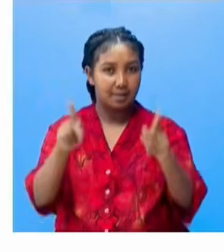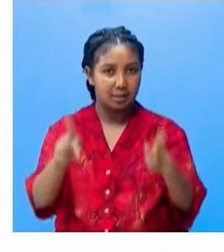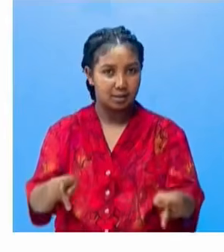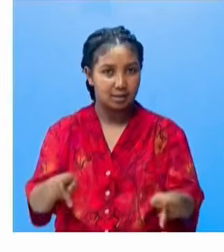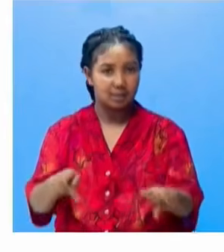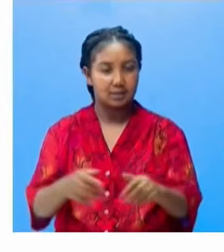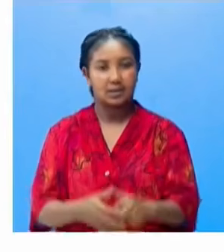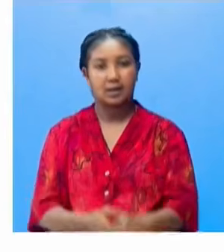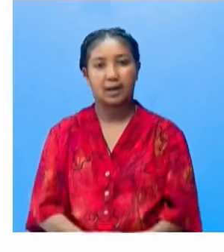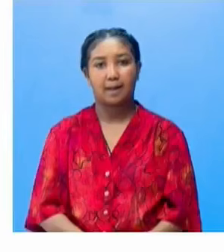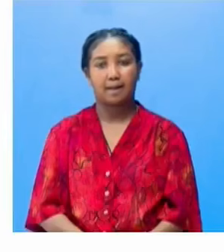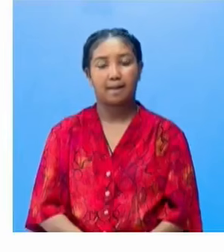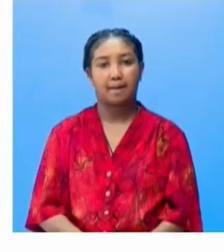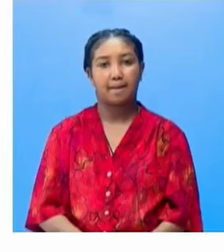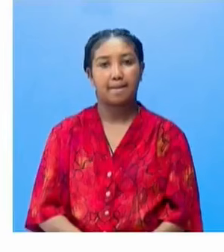present.